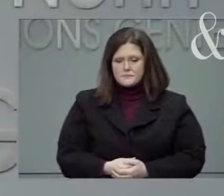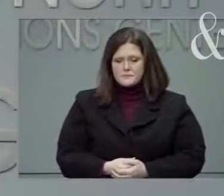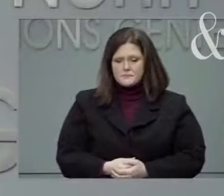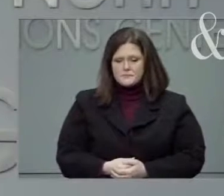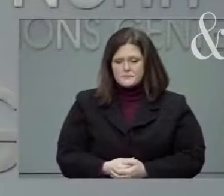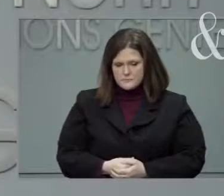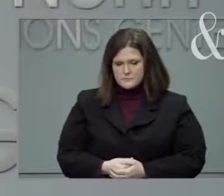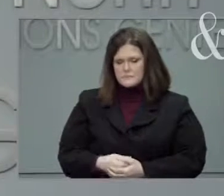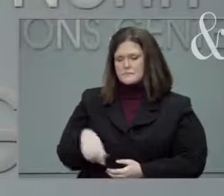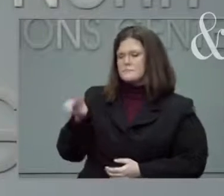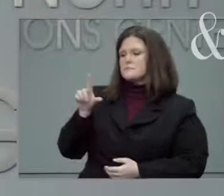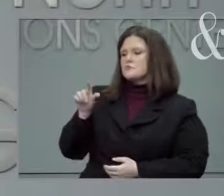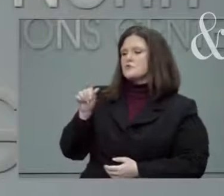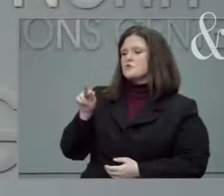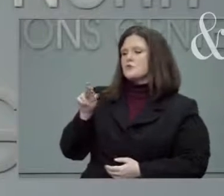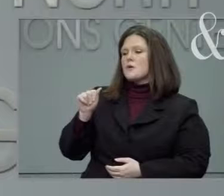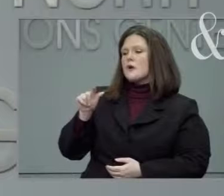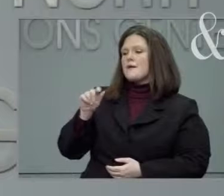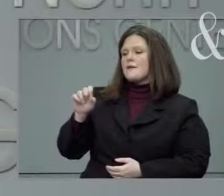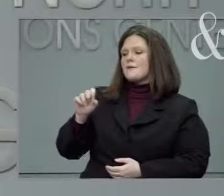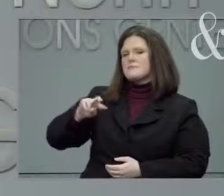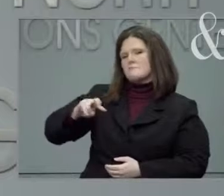Follow-up, Laura Lee, Carolina Public Press.